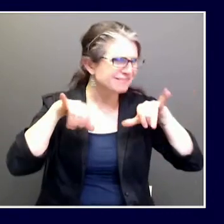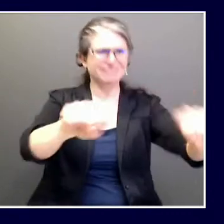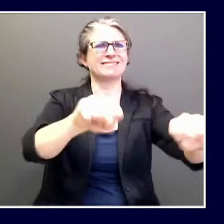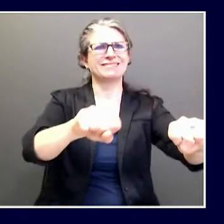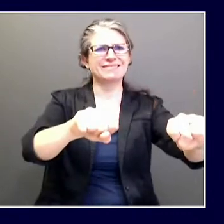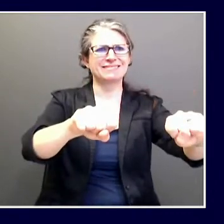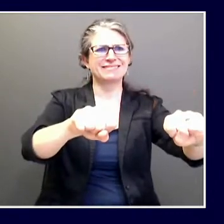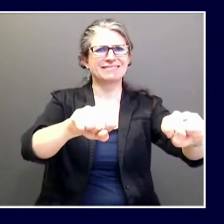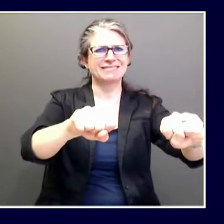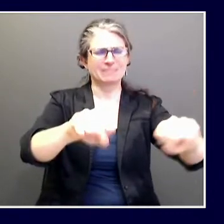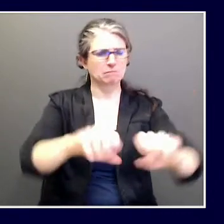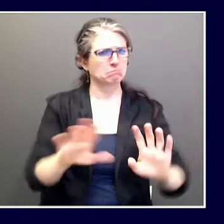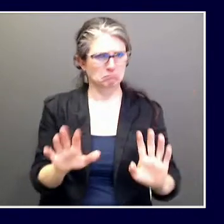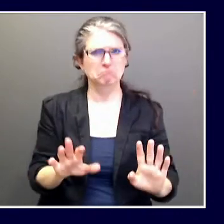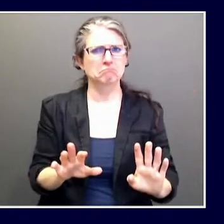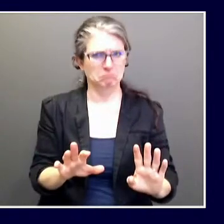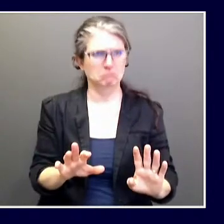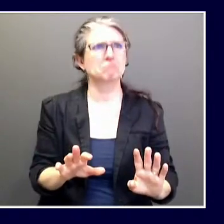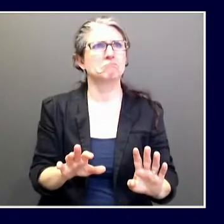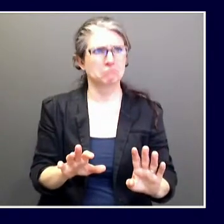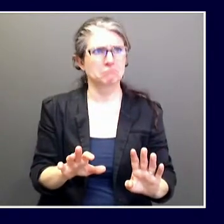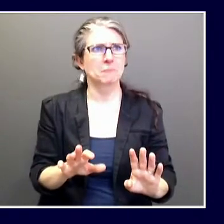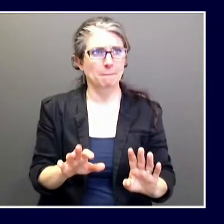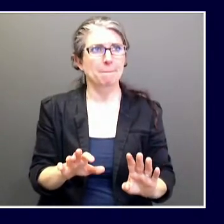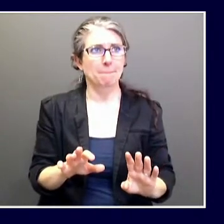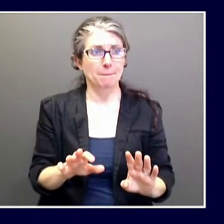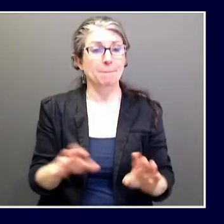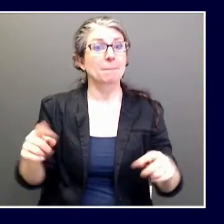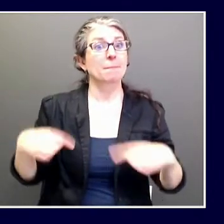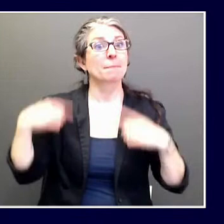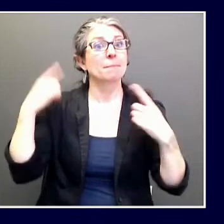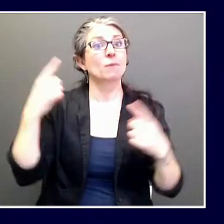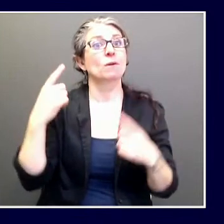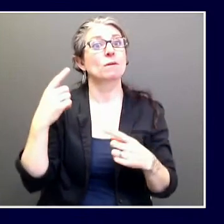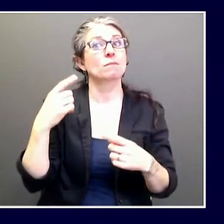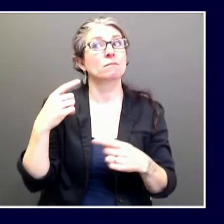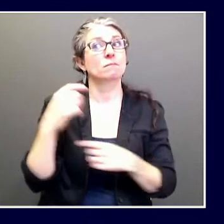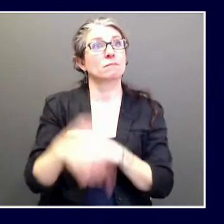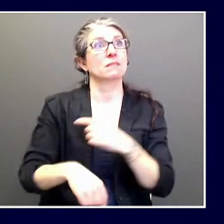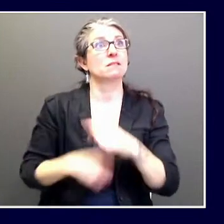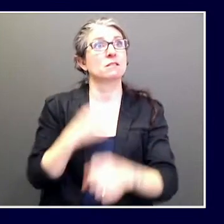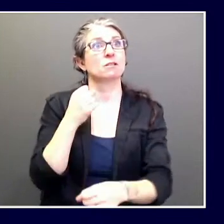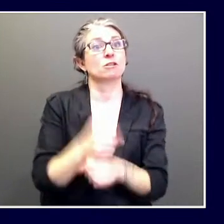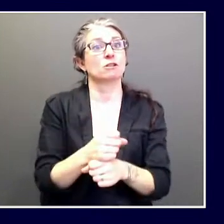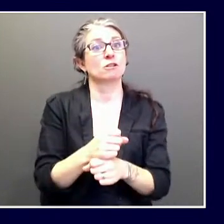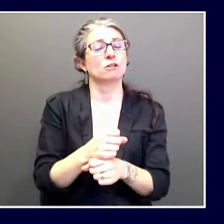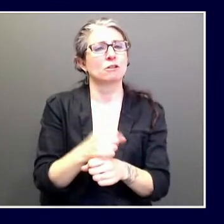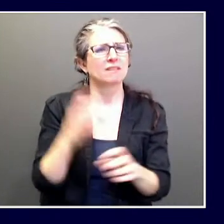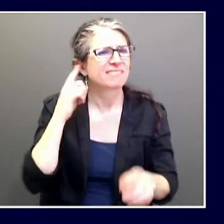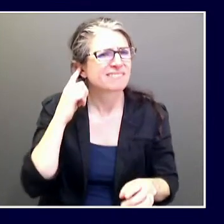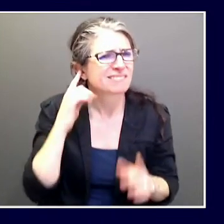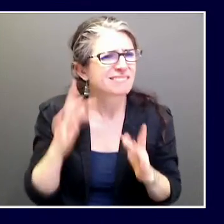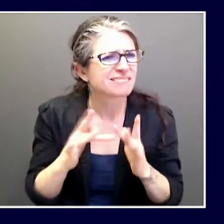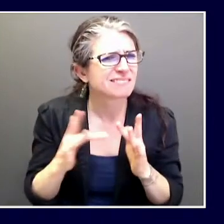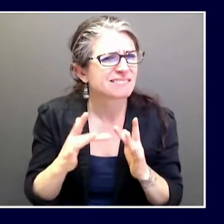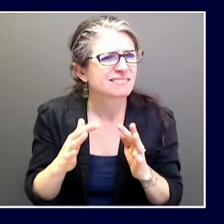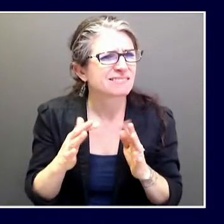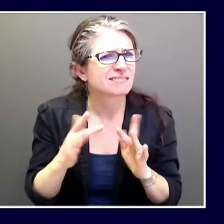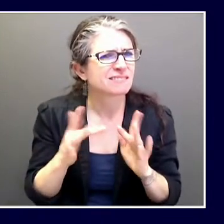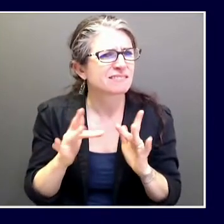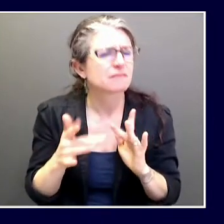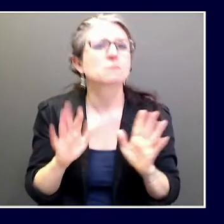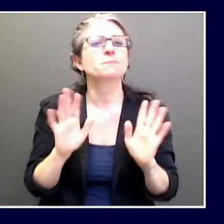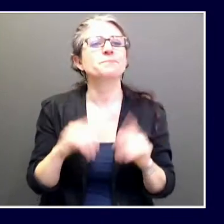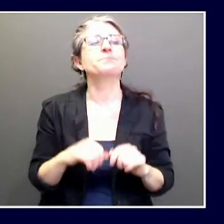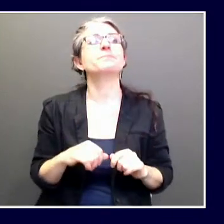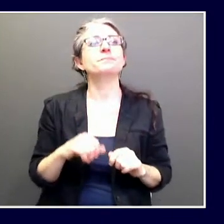The school year thus far is that pooled has found those positives have later been verified through